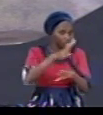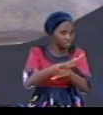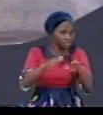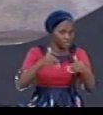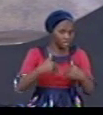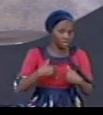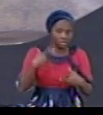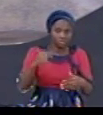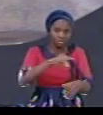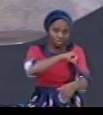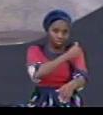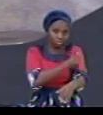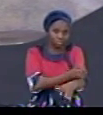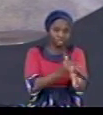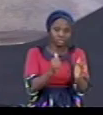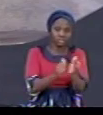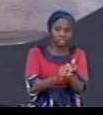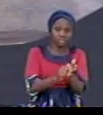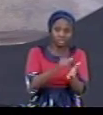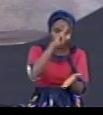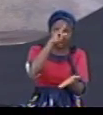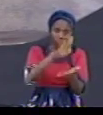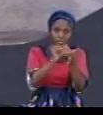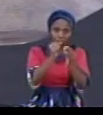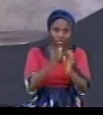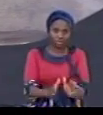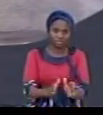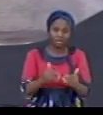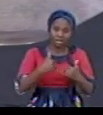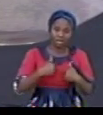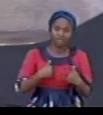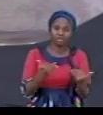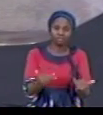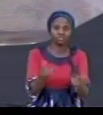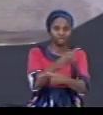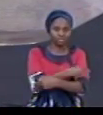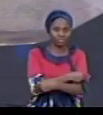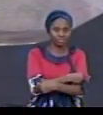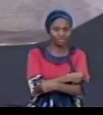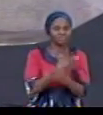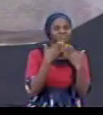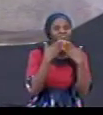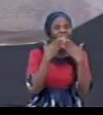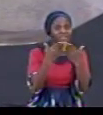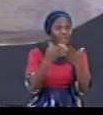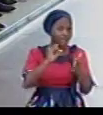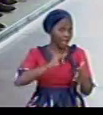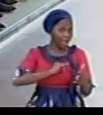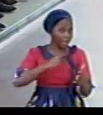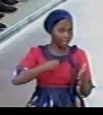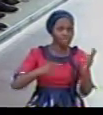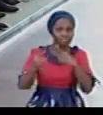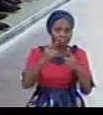authority that believers have today. Thank God, I have authority.